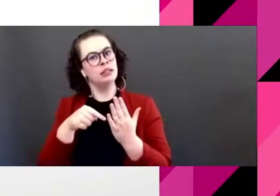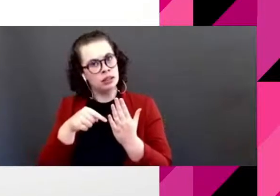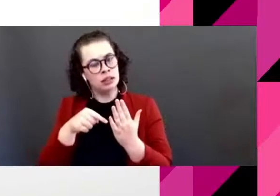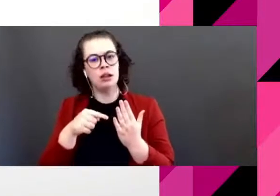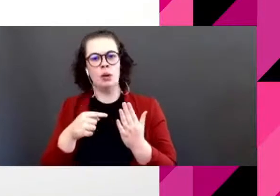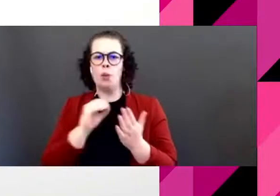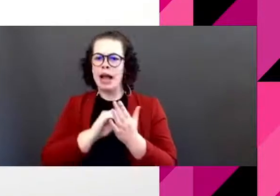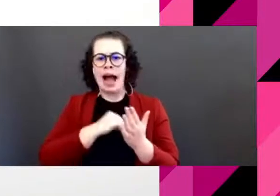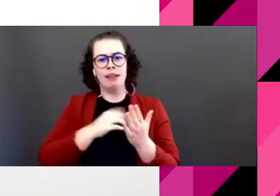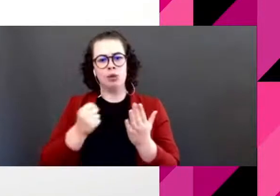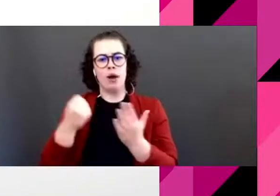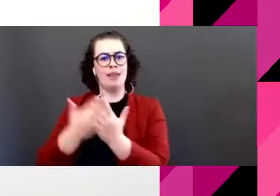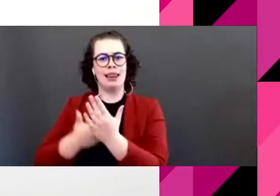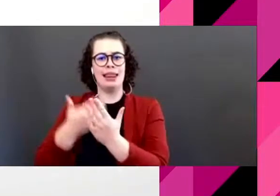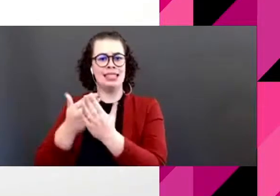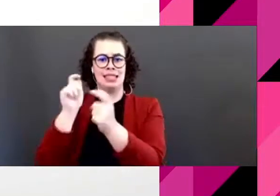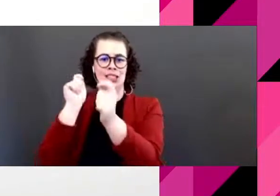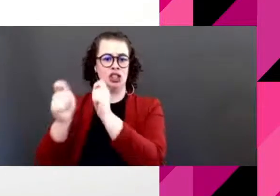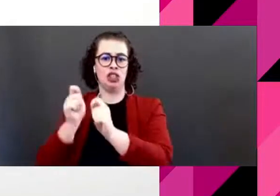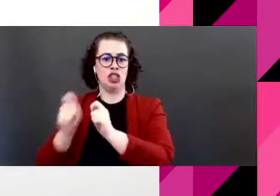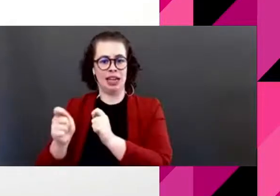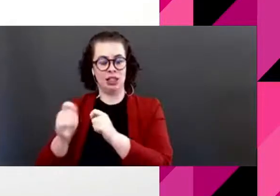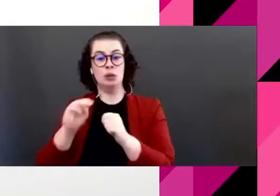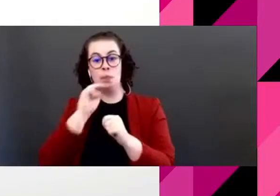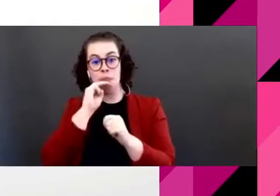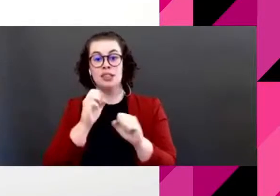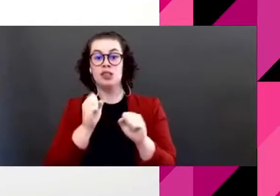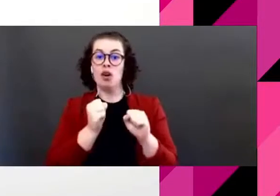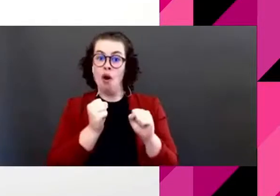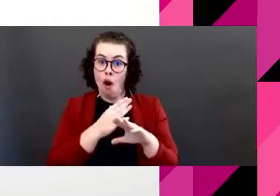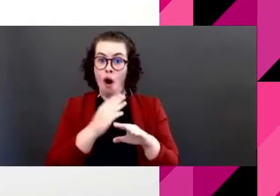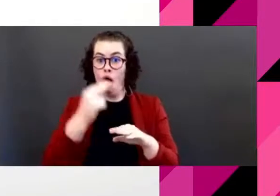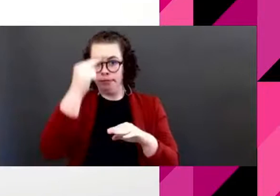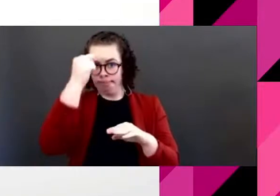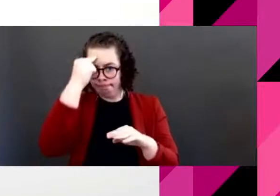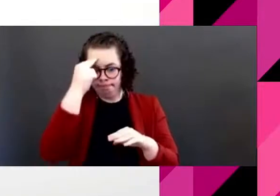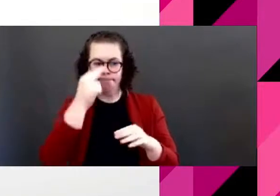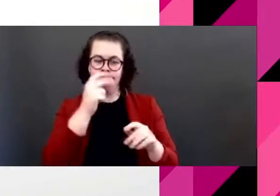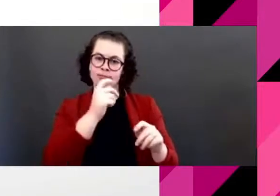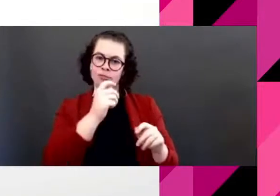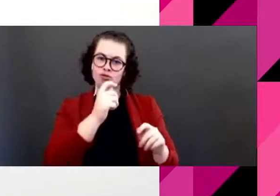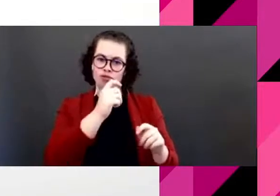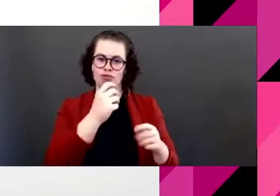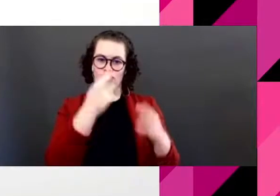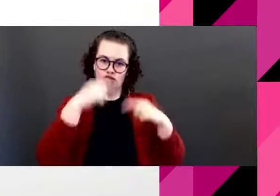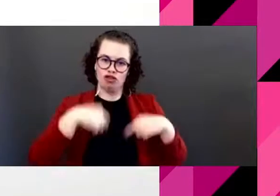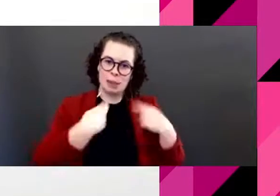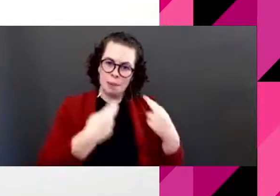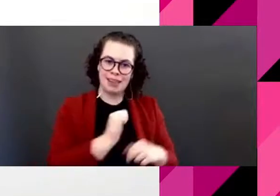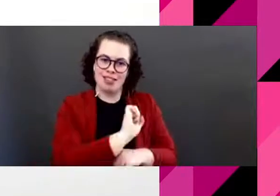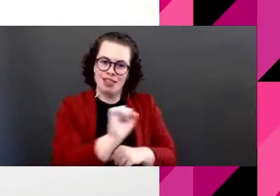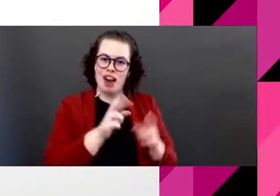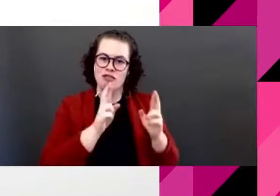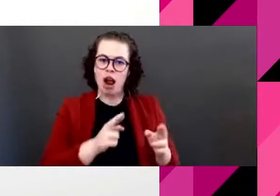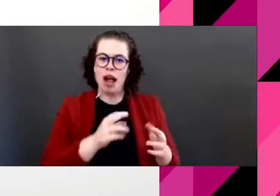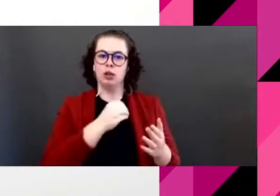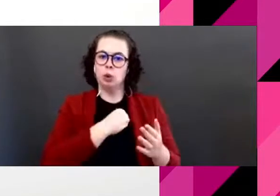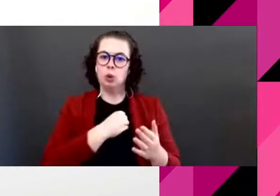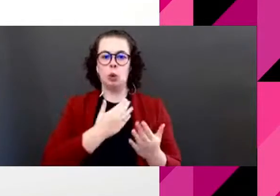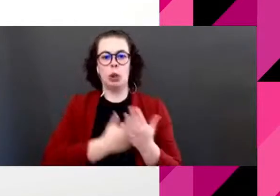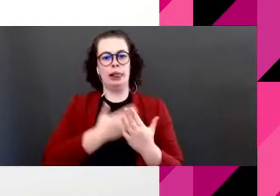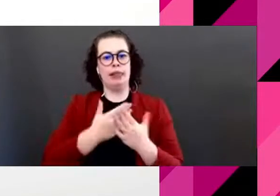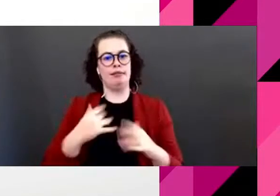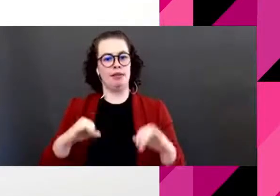have legislative reform for the universal recognition of legal capacity. We also need to have innovative judicial